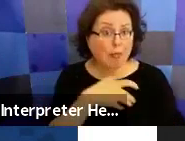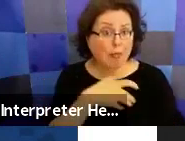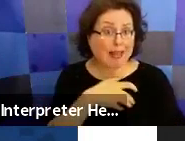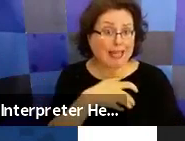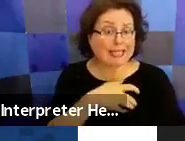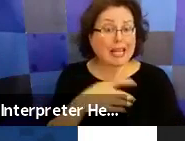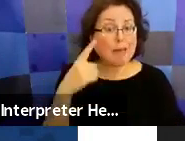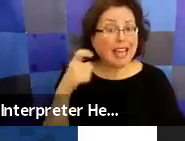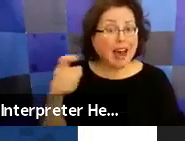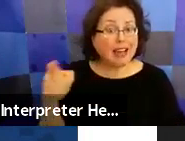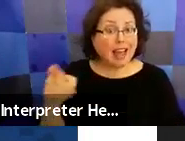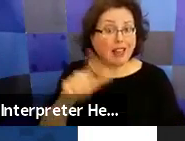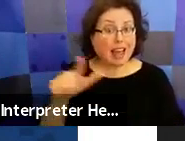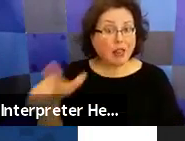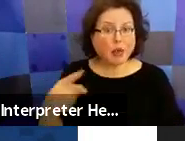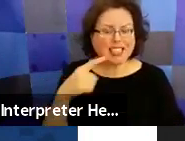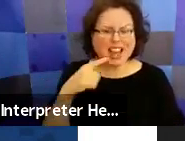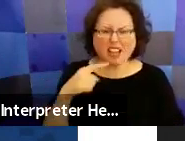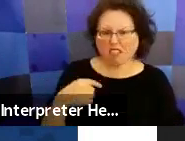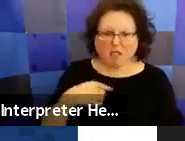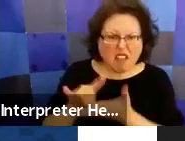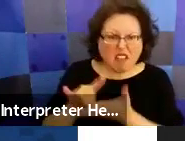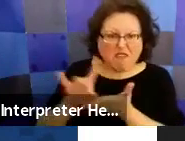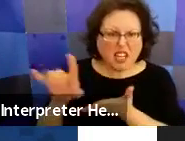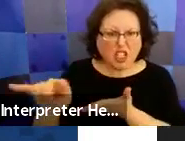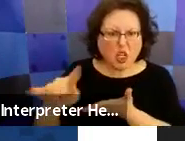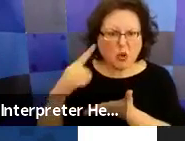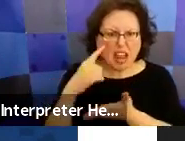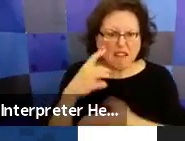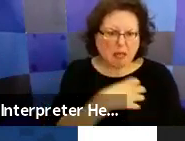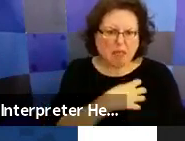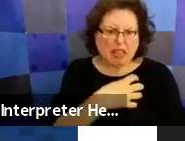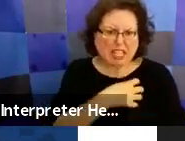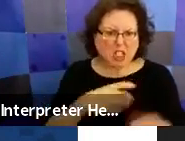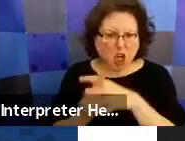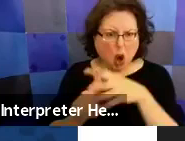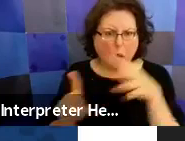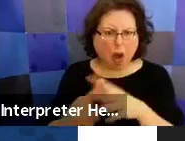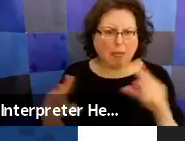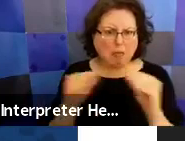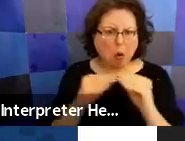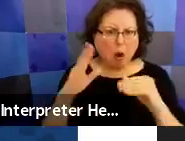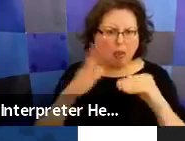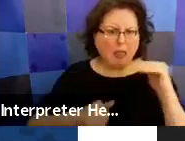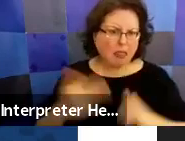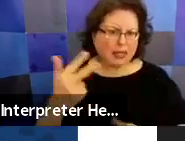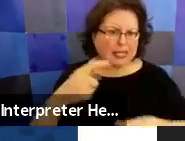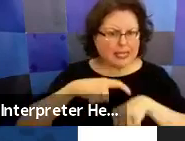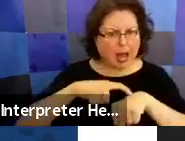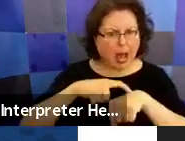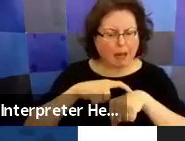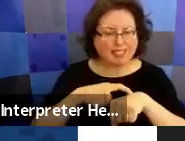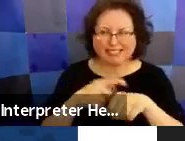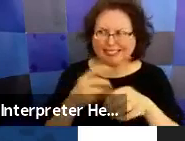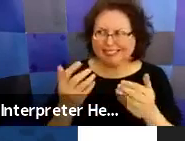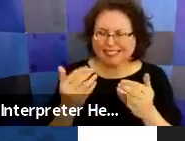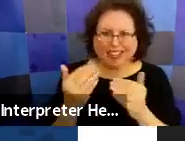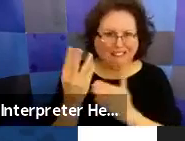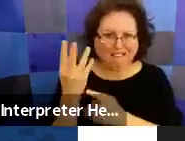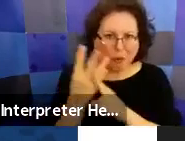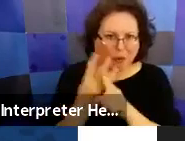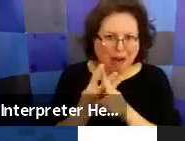with eviction if she reached out to the police more than three times during a certain time period, such as 4 months or a